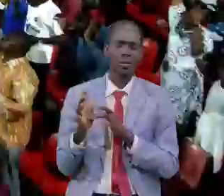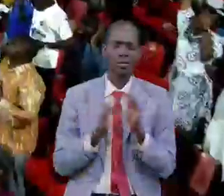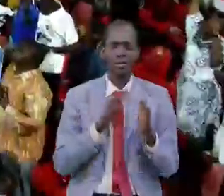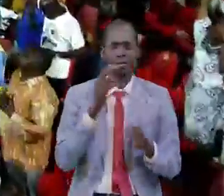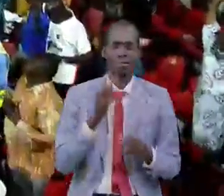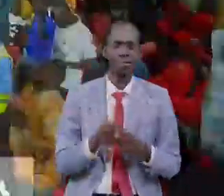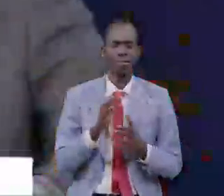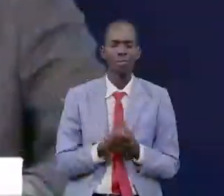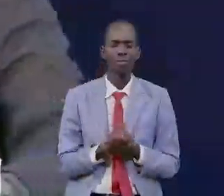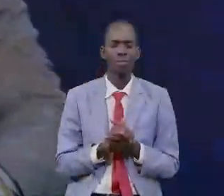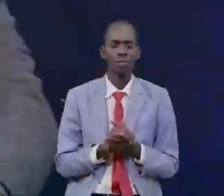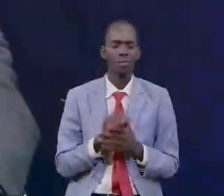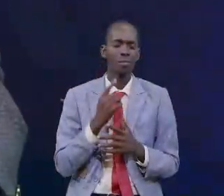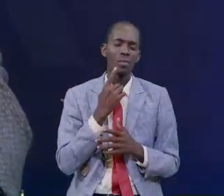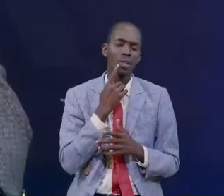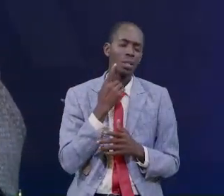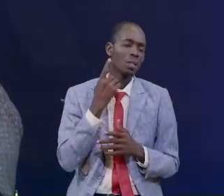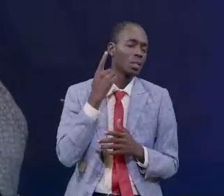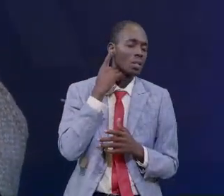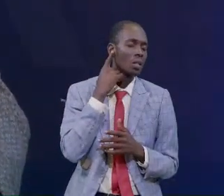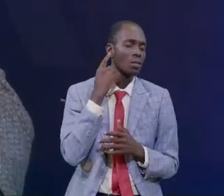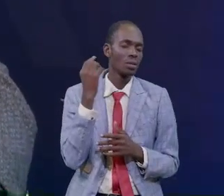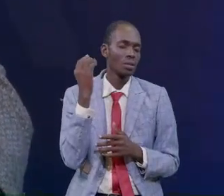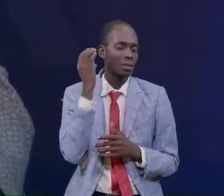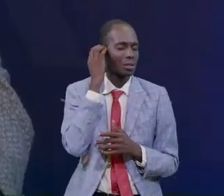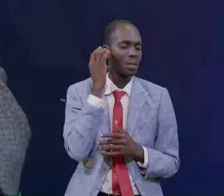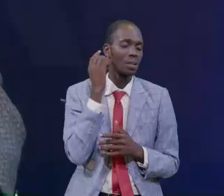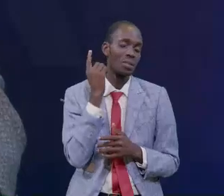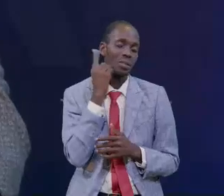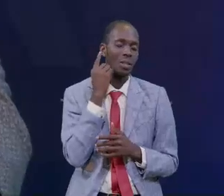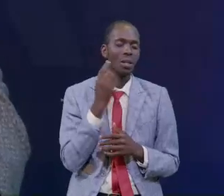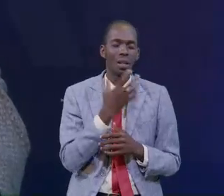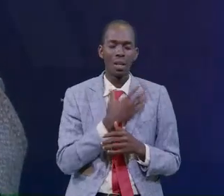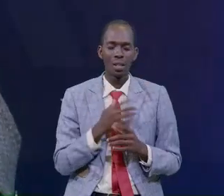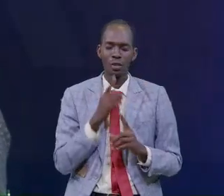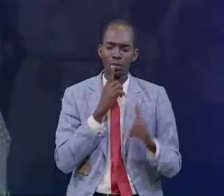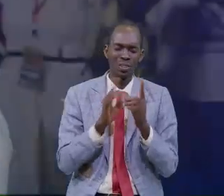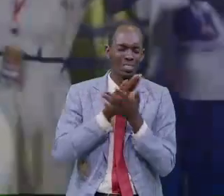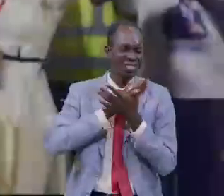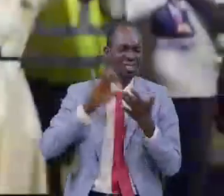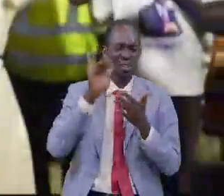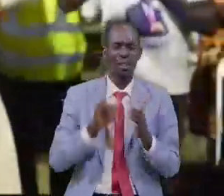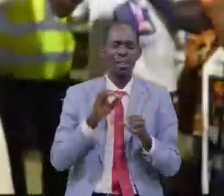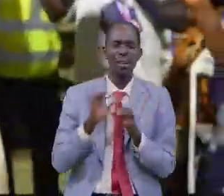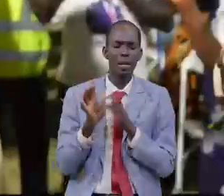Deaf and dumb, hear and speak out clearly in Jesus' name.